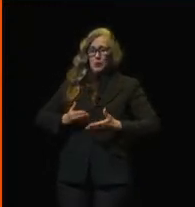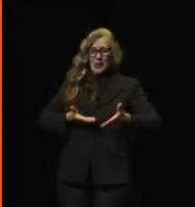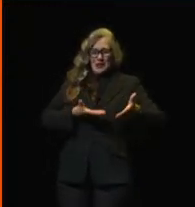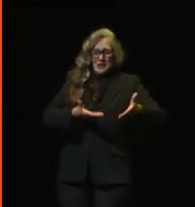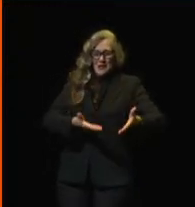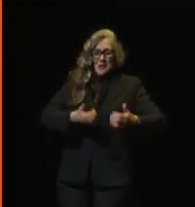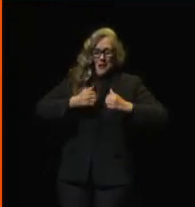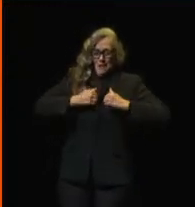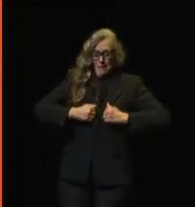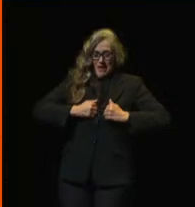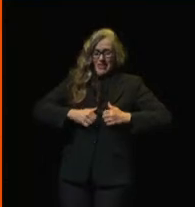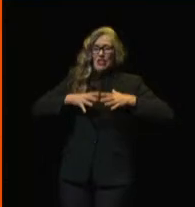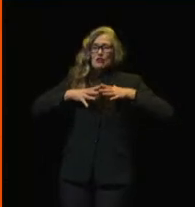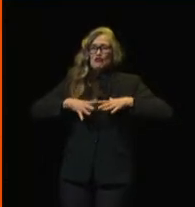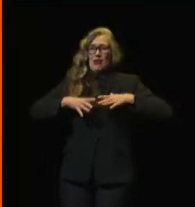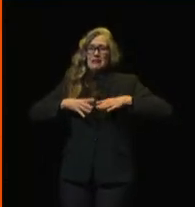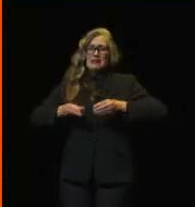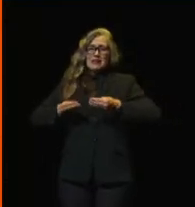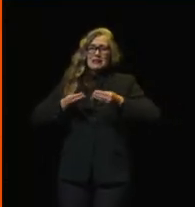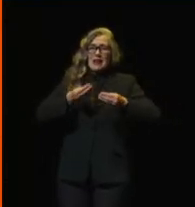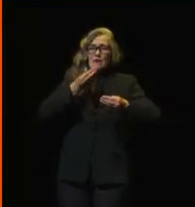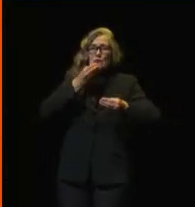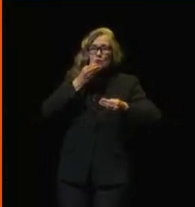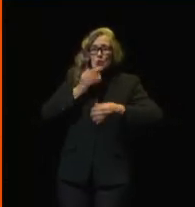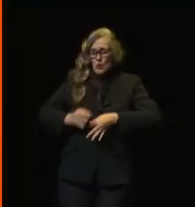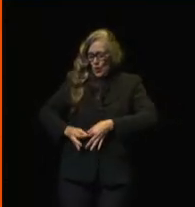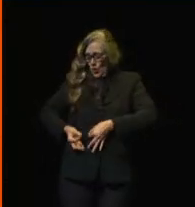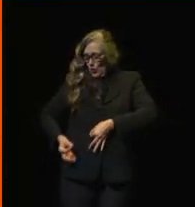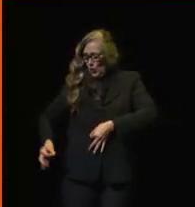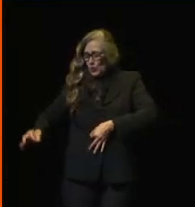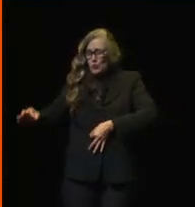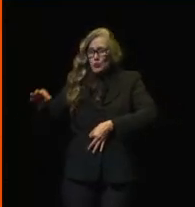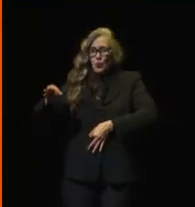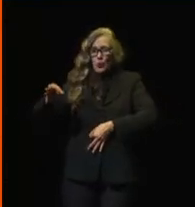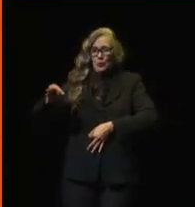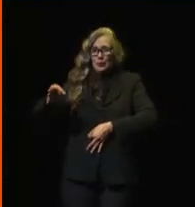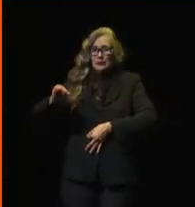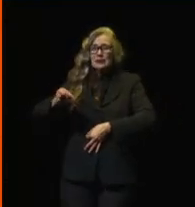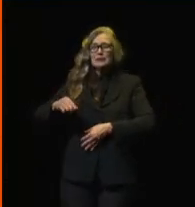and administering meals through his feeding tube, and so much more.